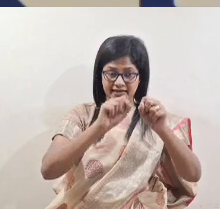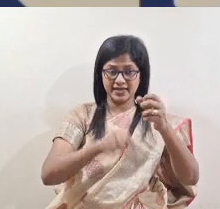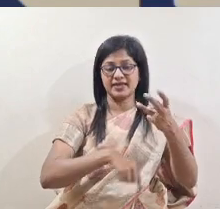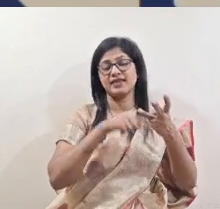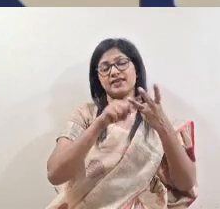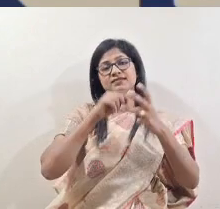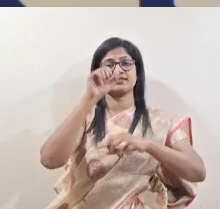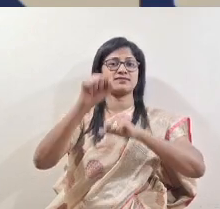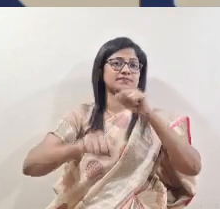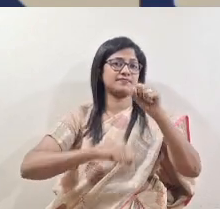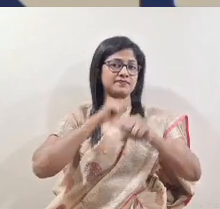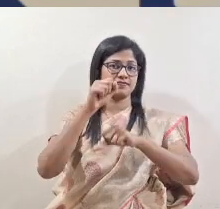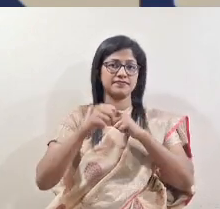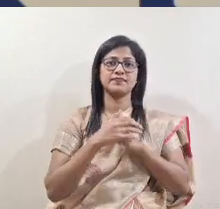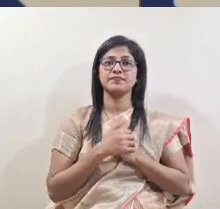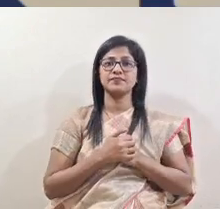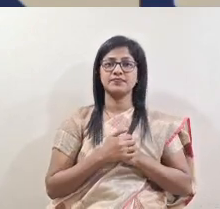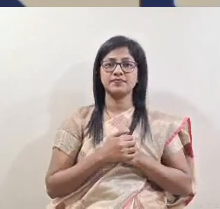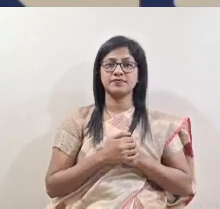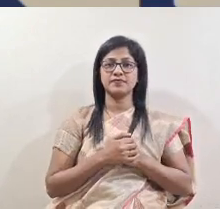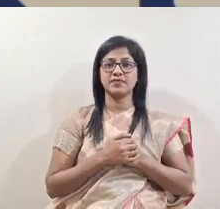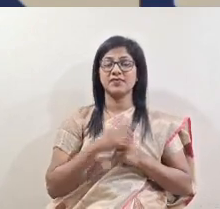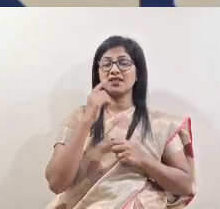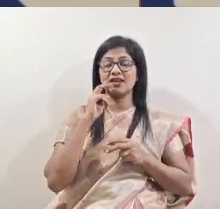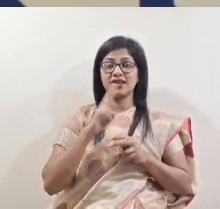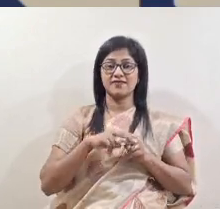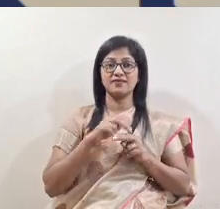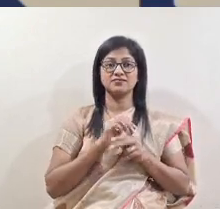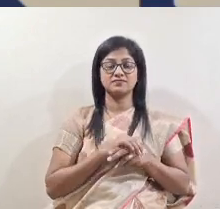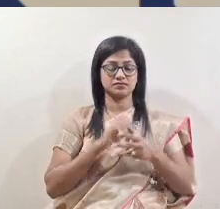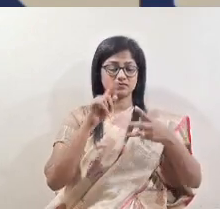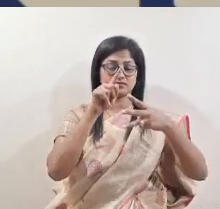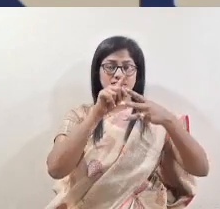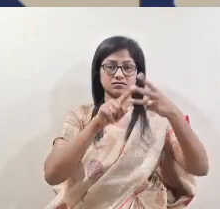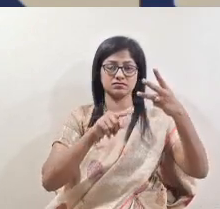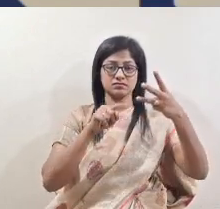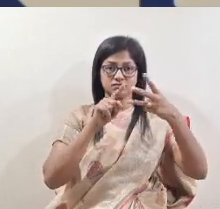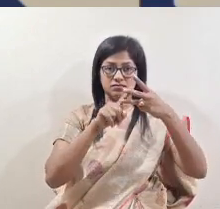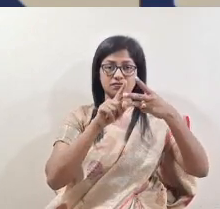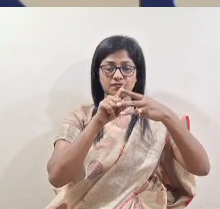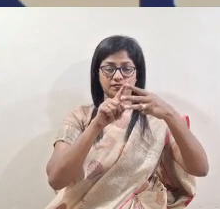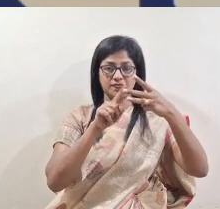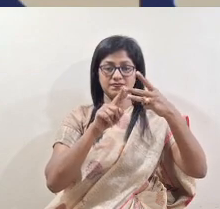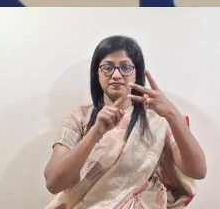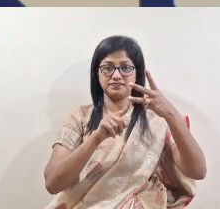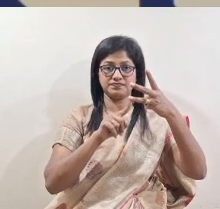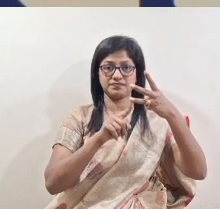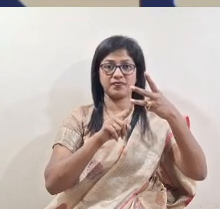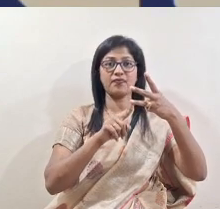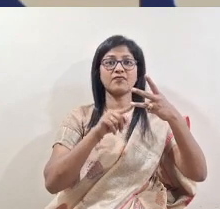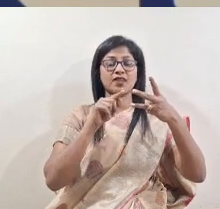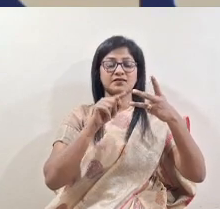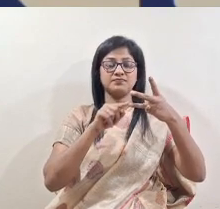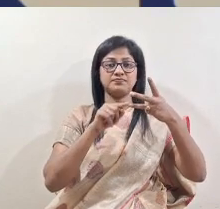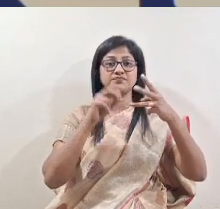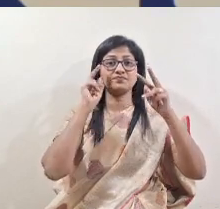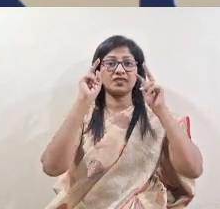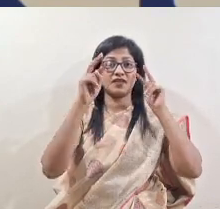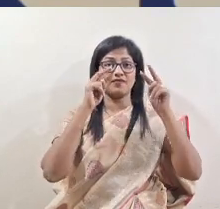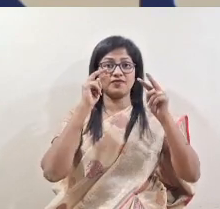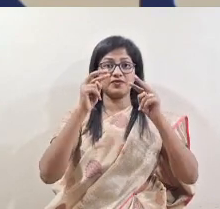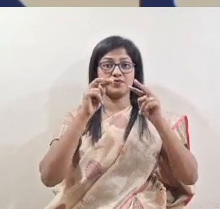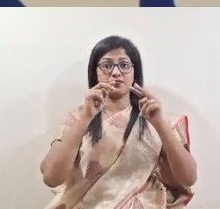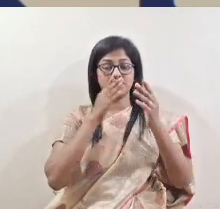motorized two wheelers, would be bicyclists. So if we are taking these three aspects or